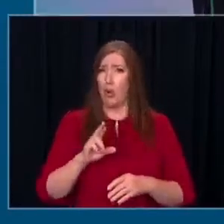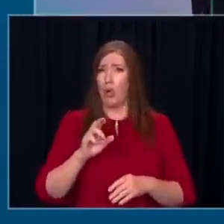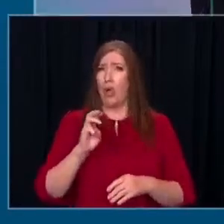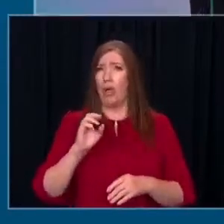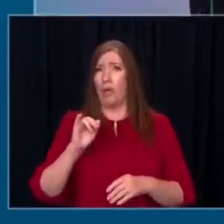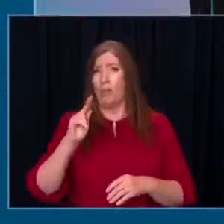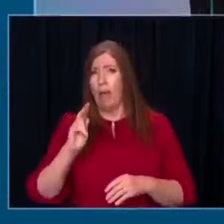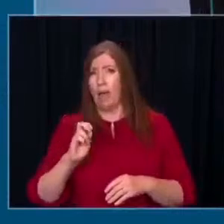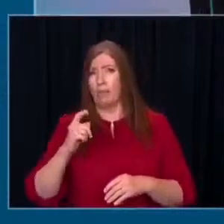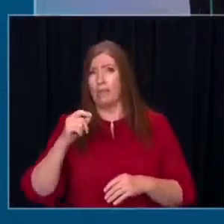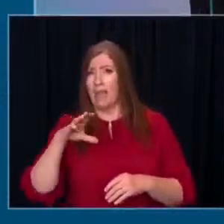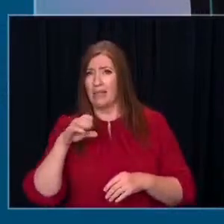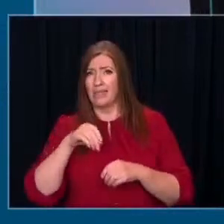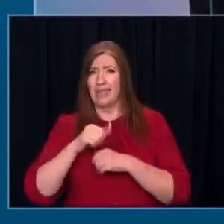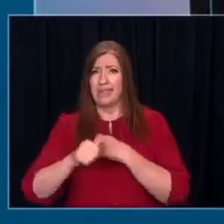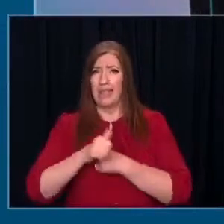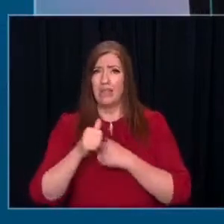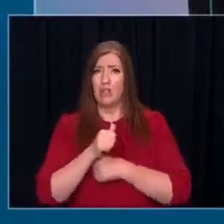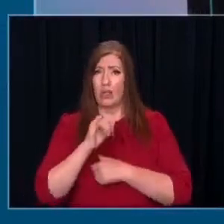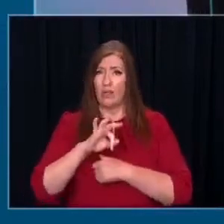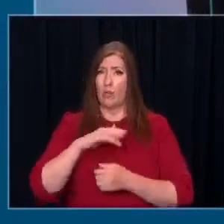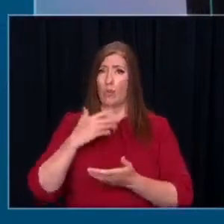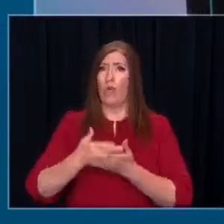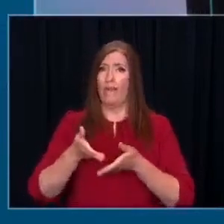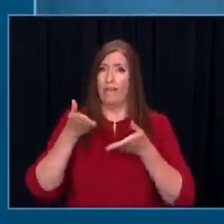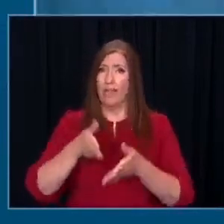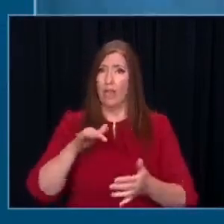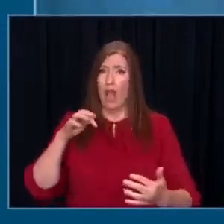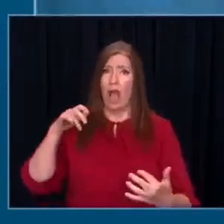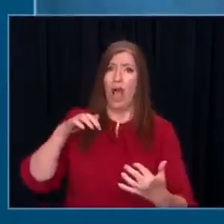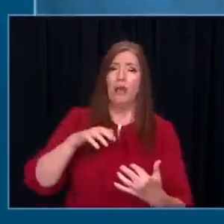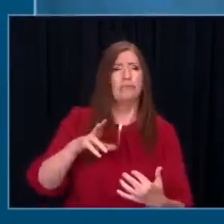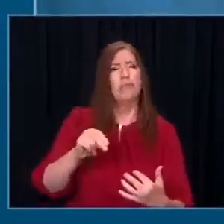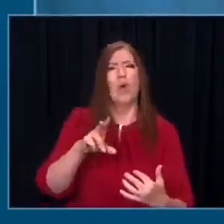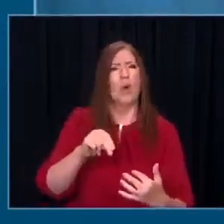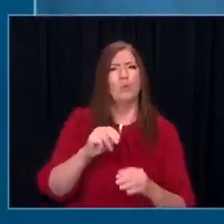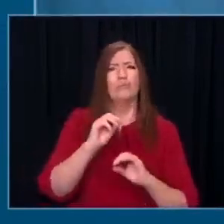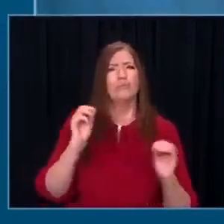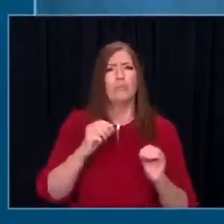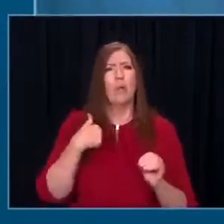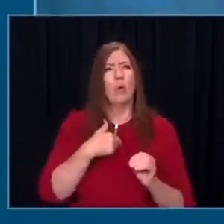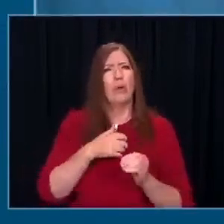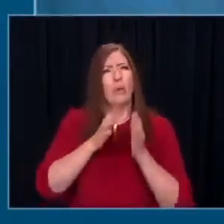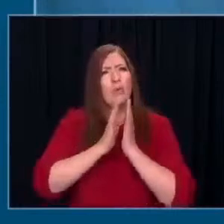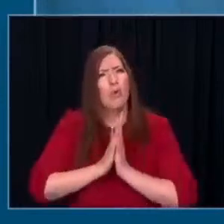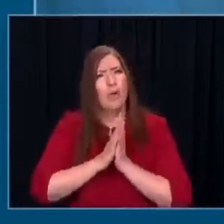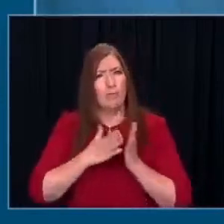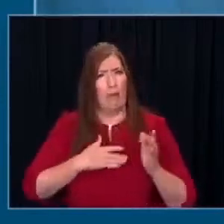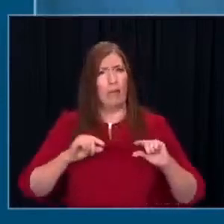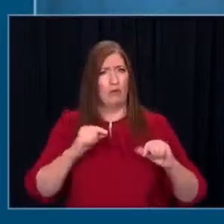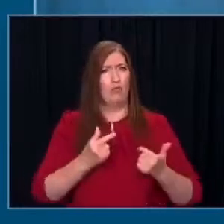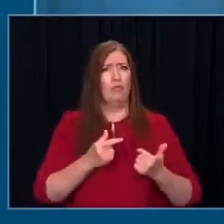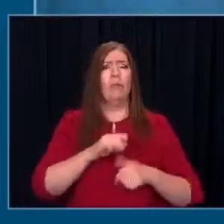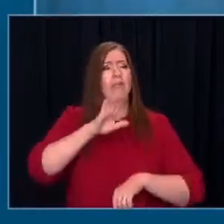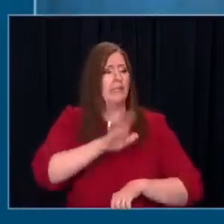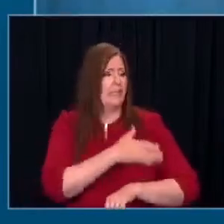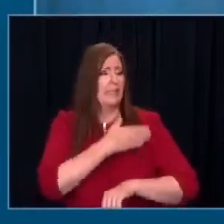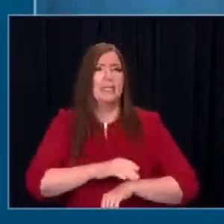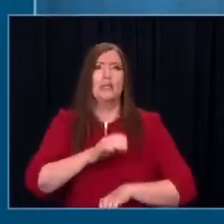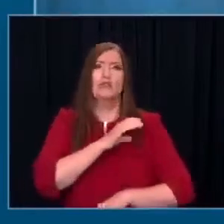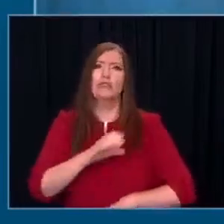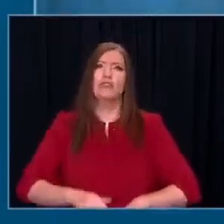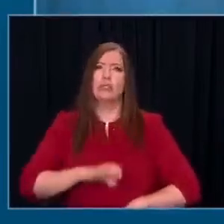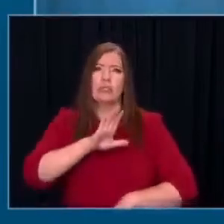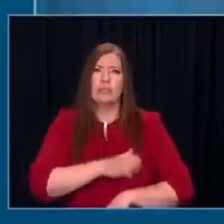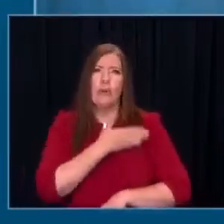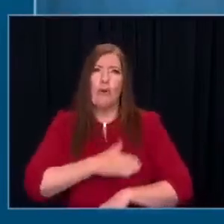not at all. Okay. Not at all. The group that I had, we were praying, we were singing hymns, we